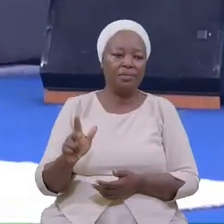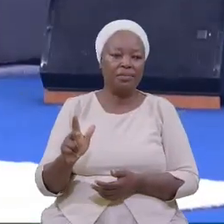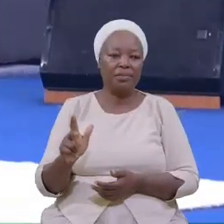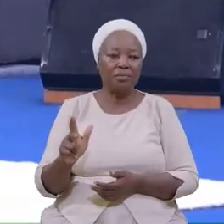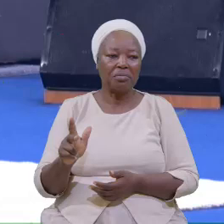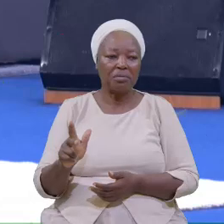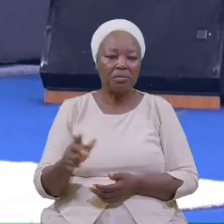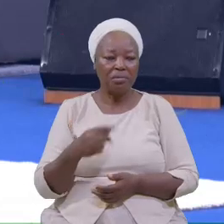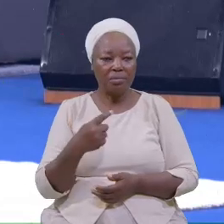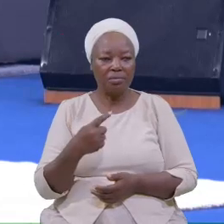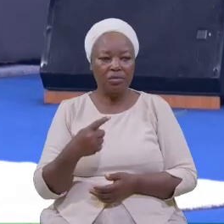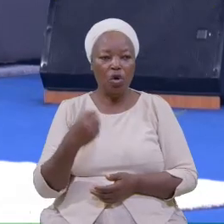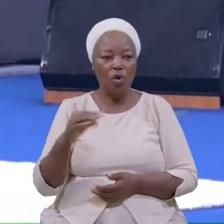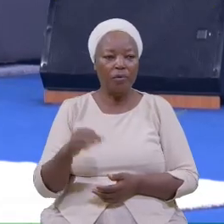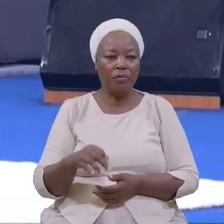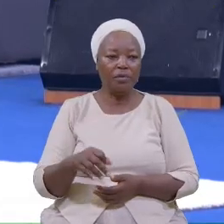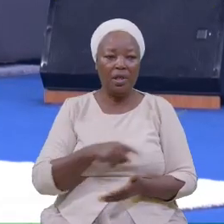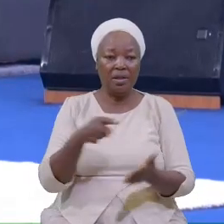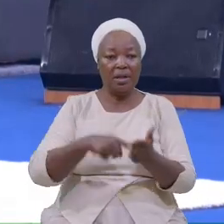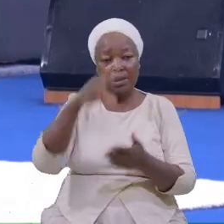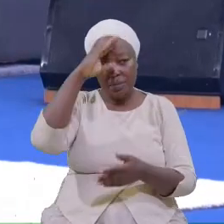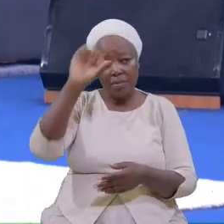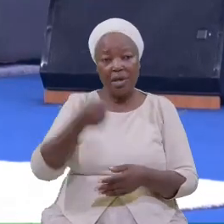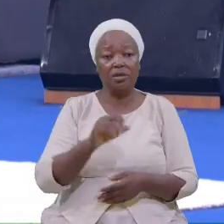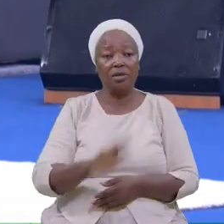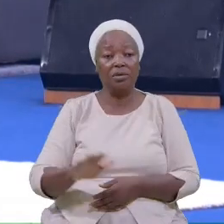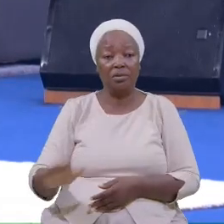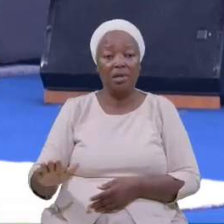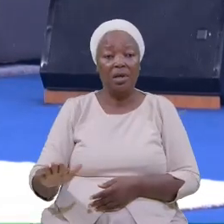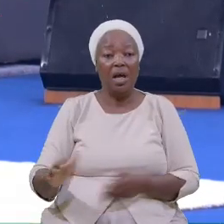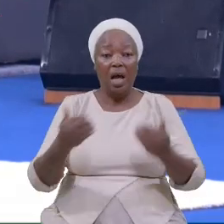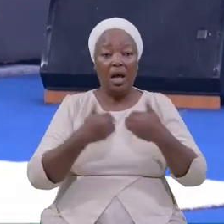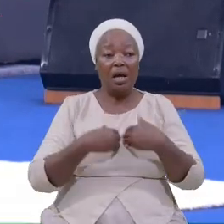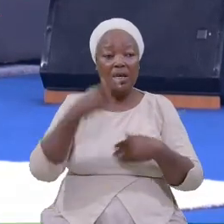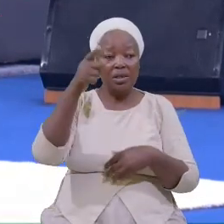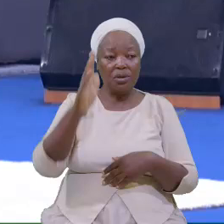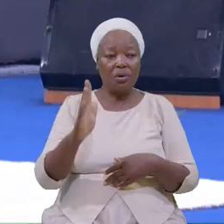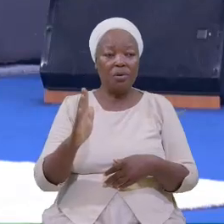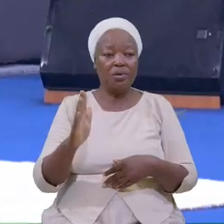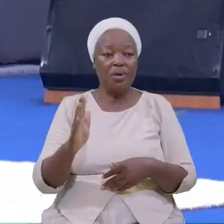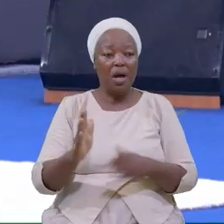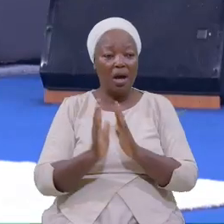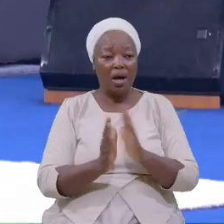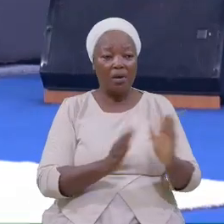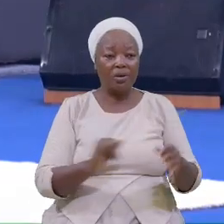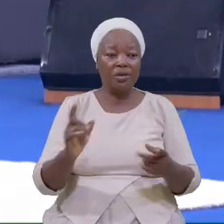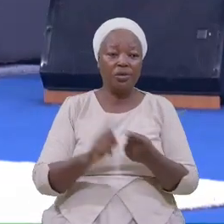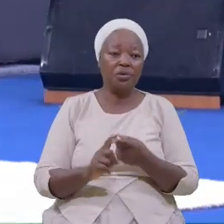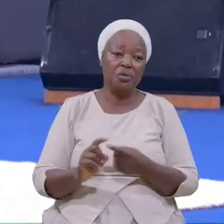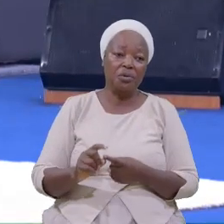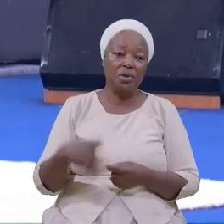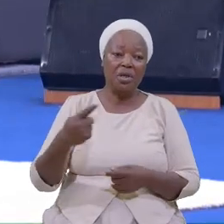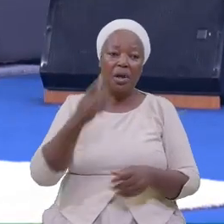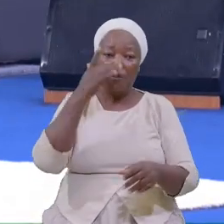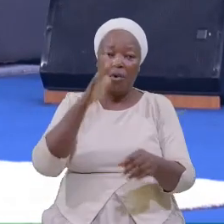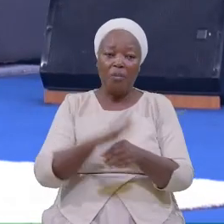It says, of this man's seed, as God, according to the